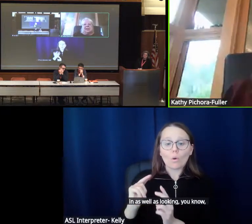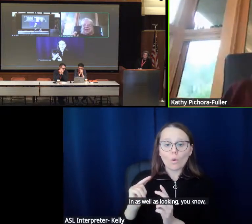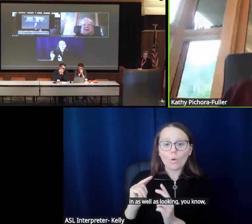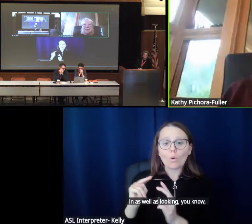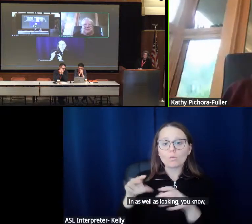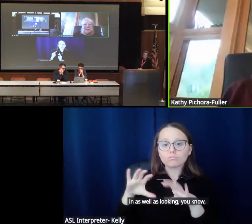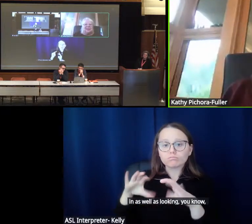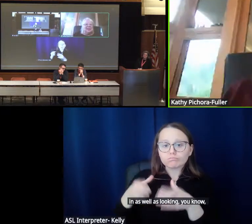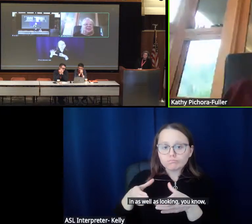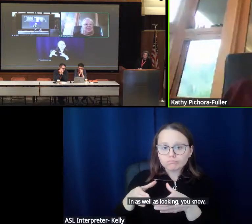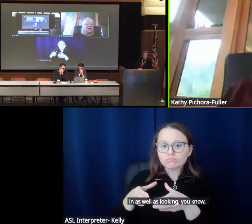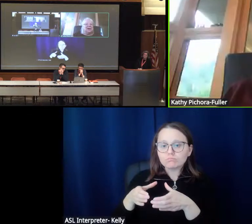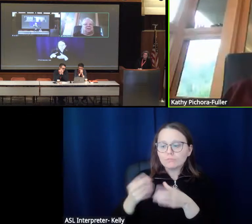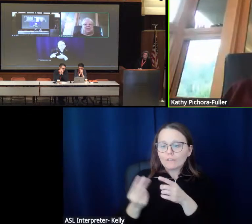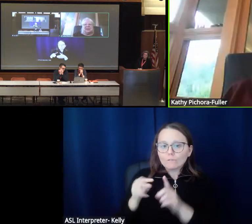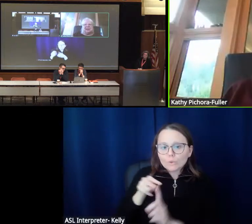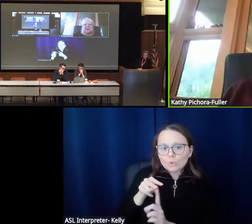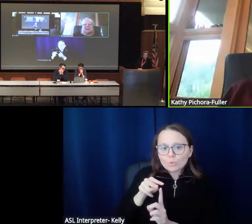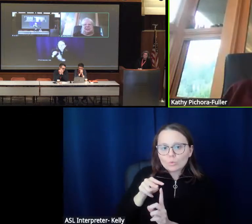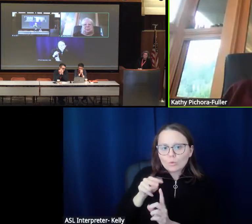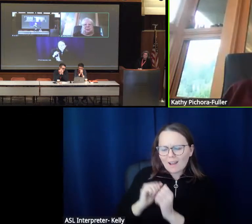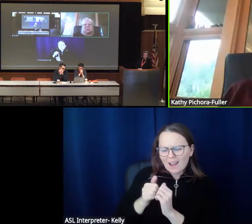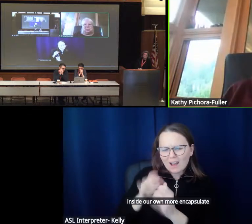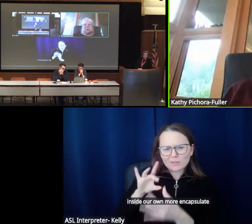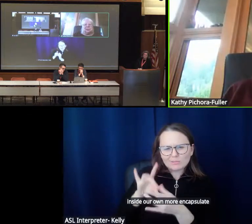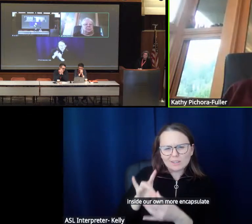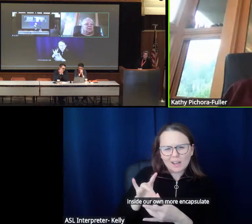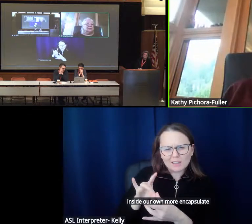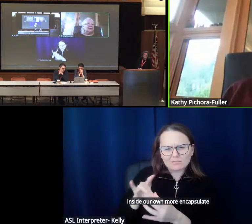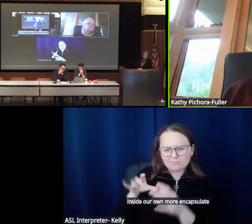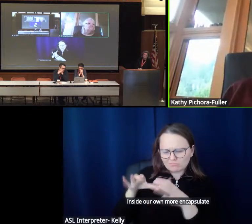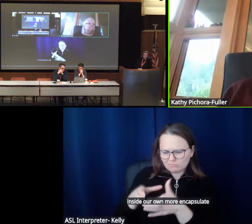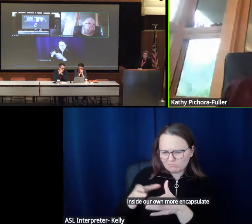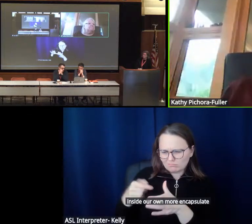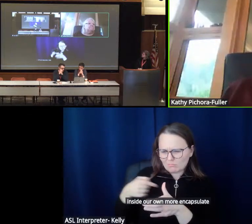more encapsulated view. How do we connect to this bigger world that we're living in?